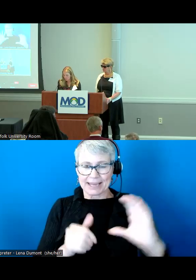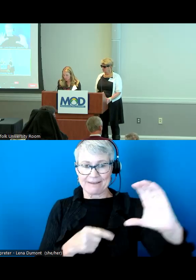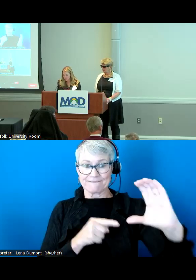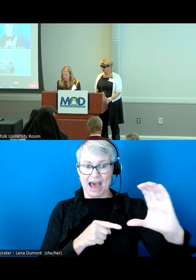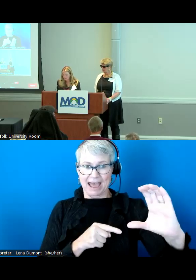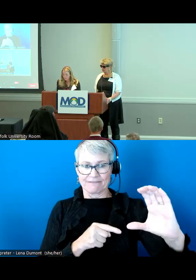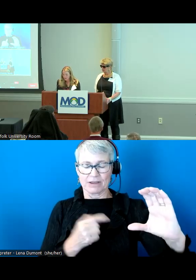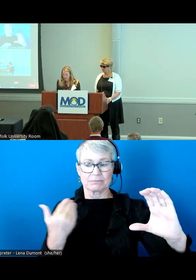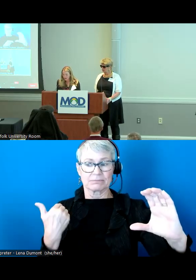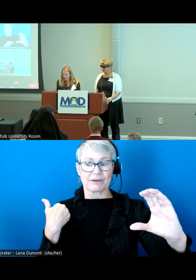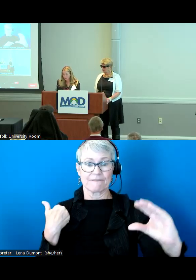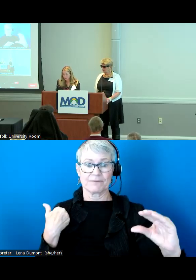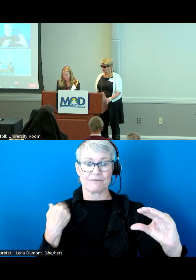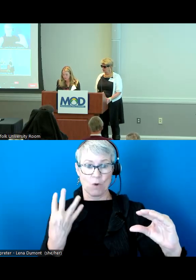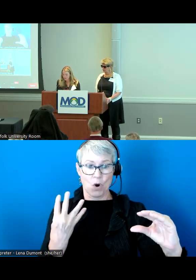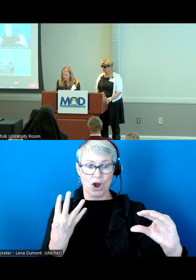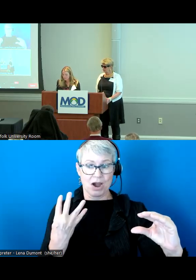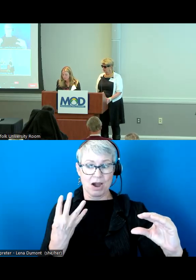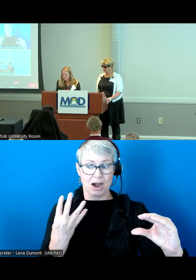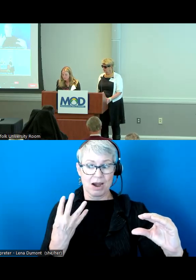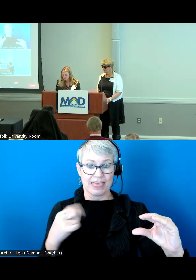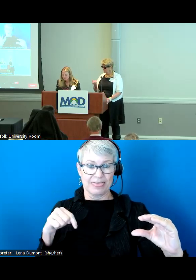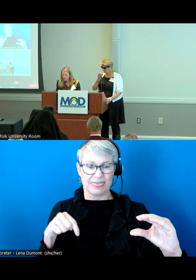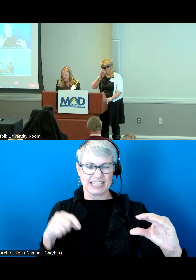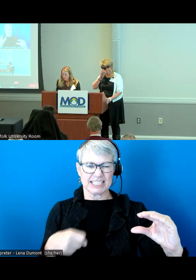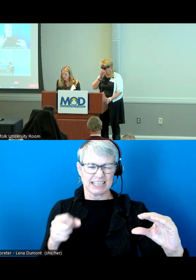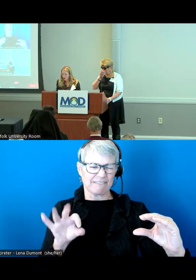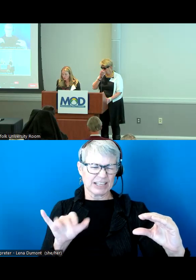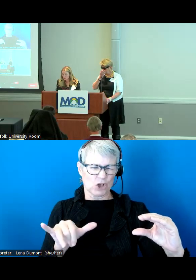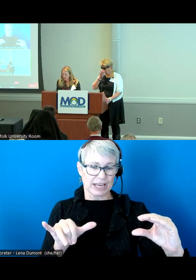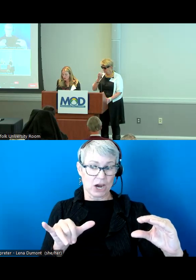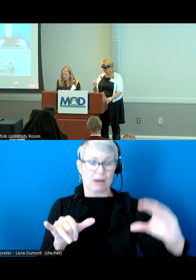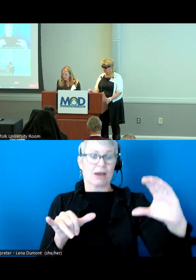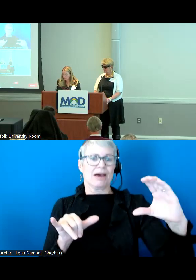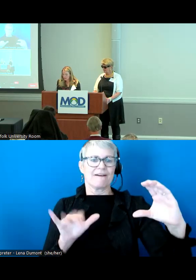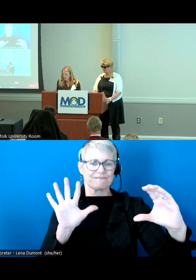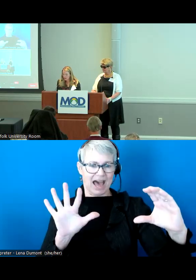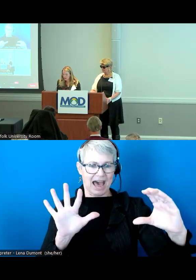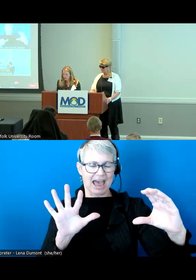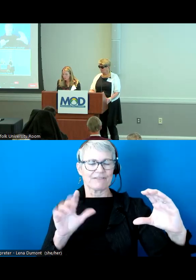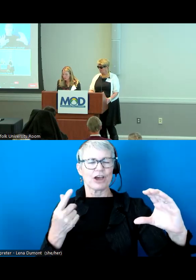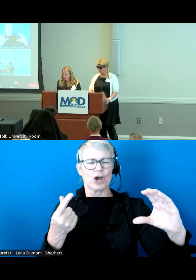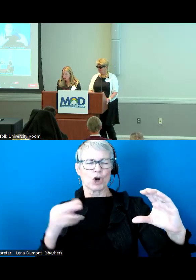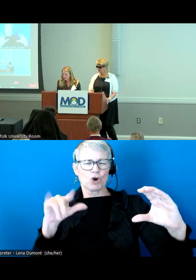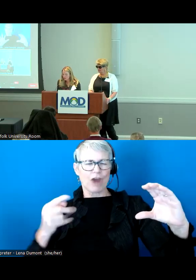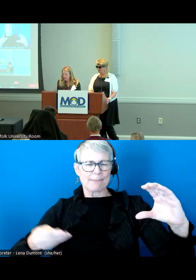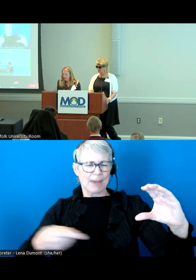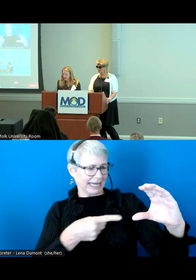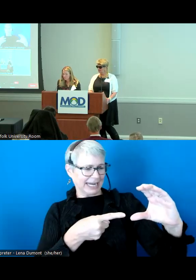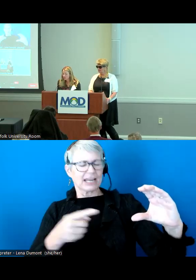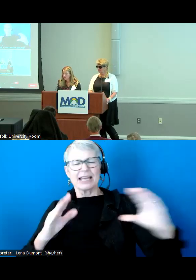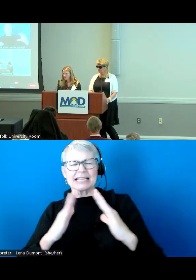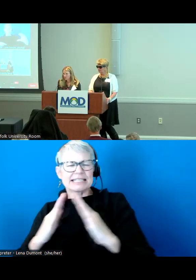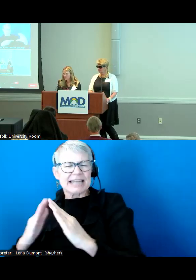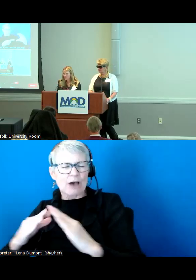$4 million this current fiscal year. We're also convening, as we mentioned earlier, a